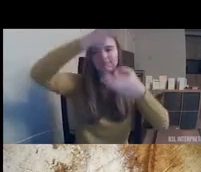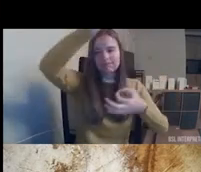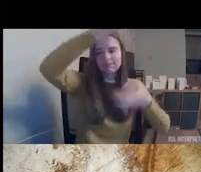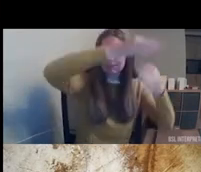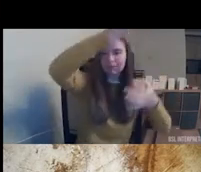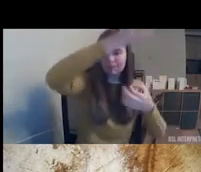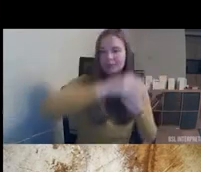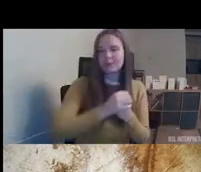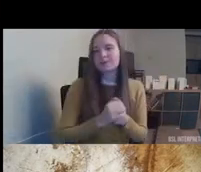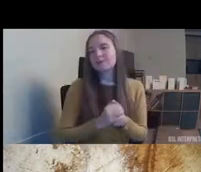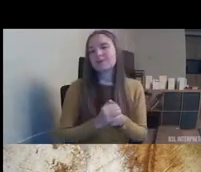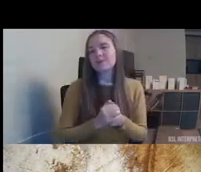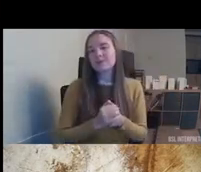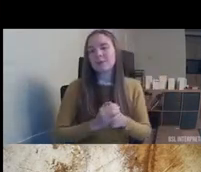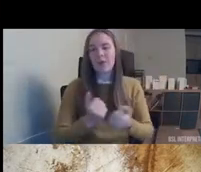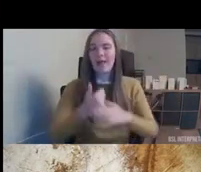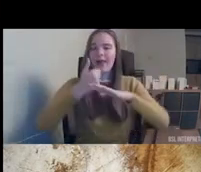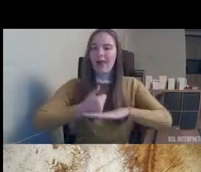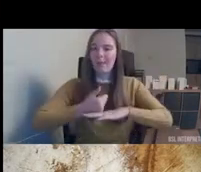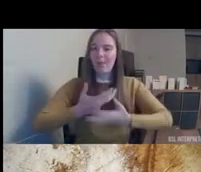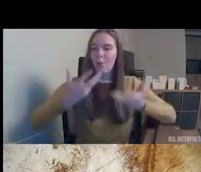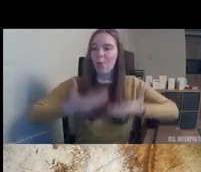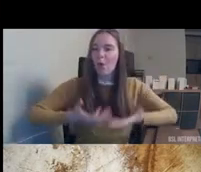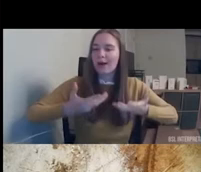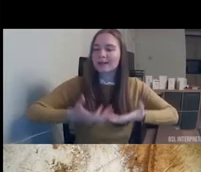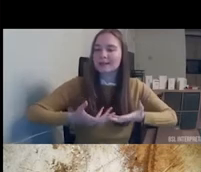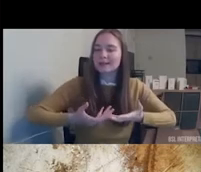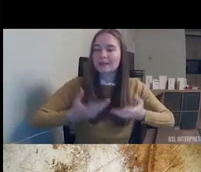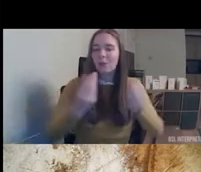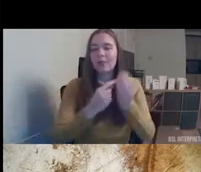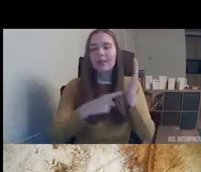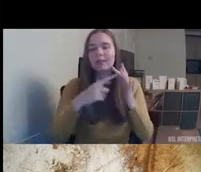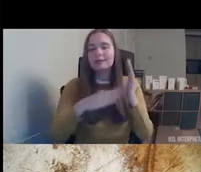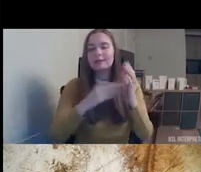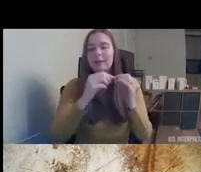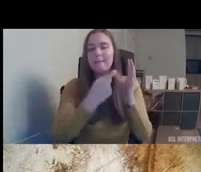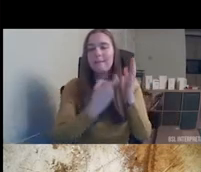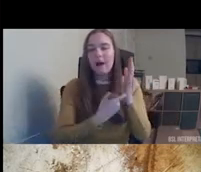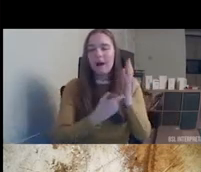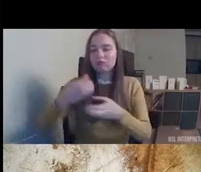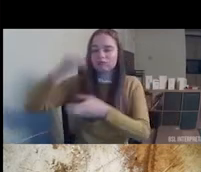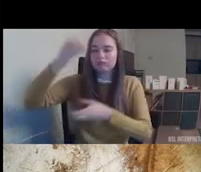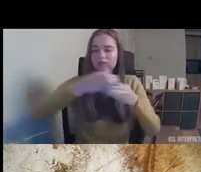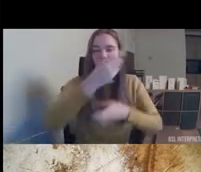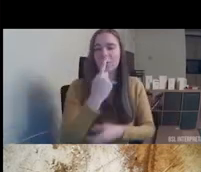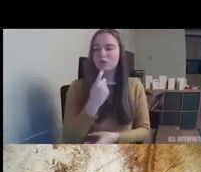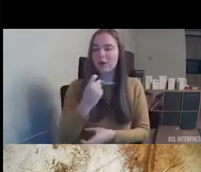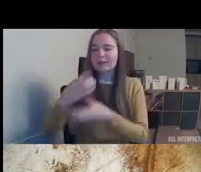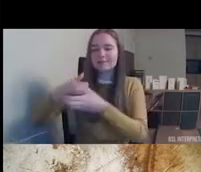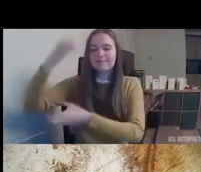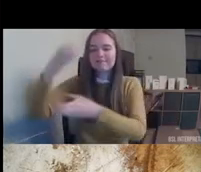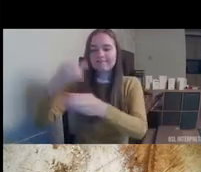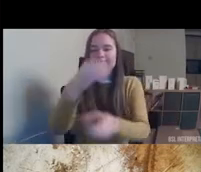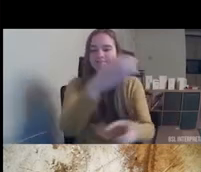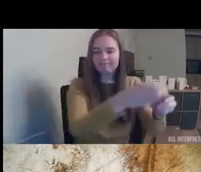the load on timber columns, what you see in the red. And from that, then we